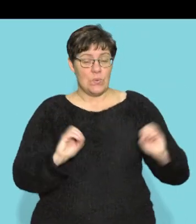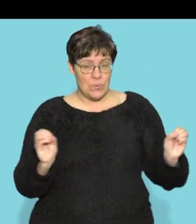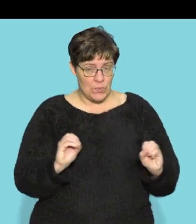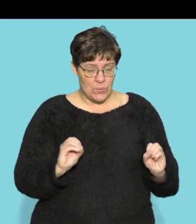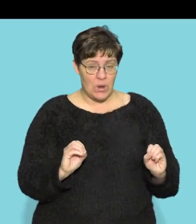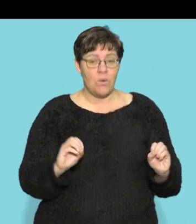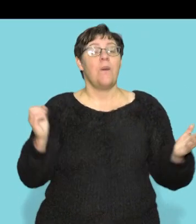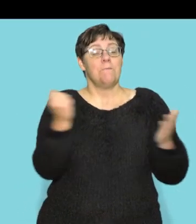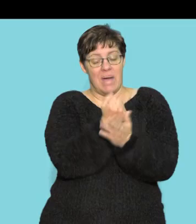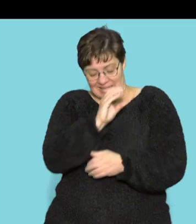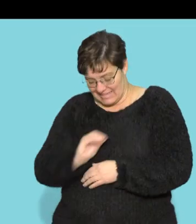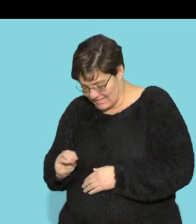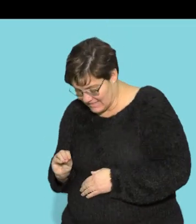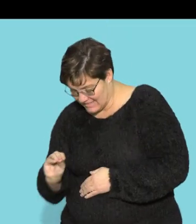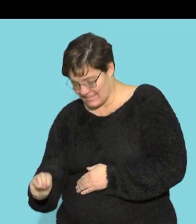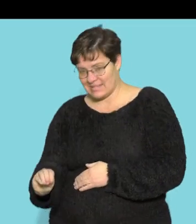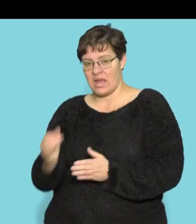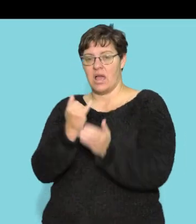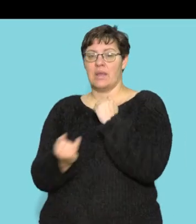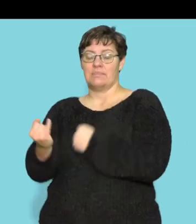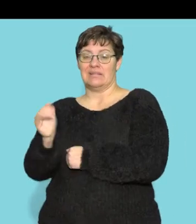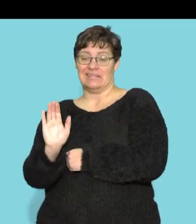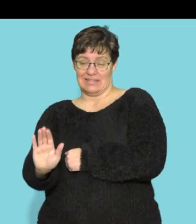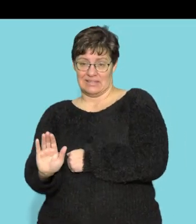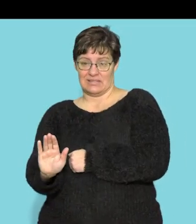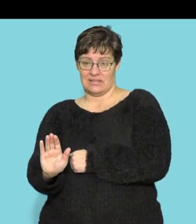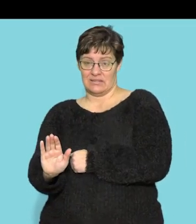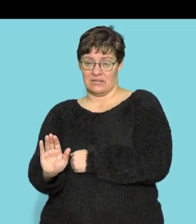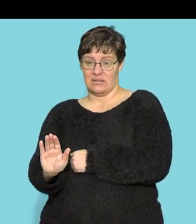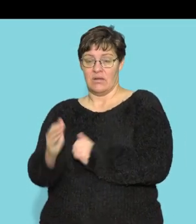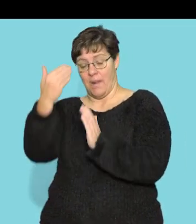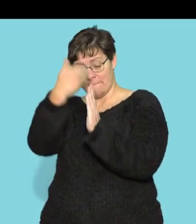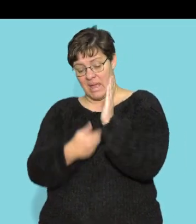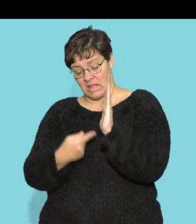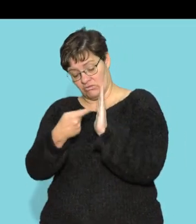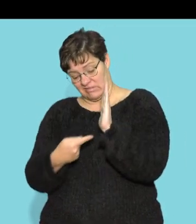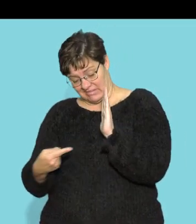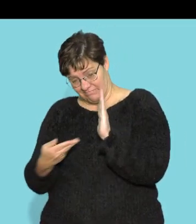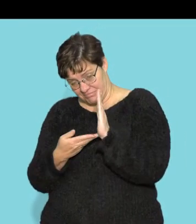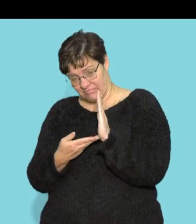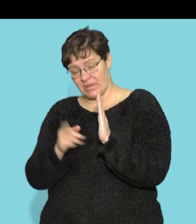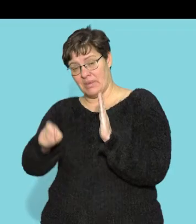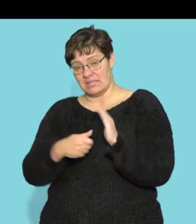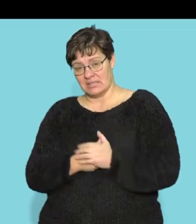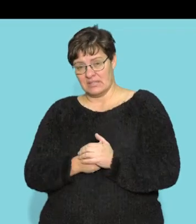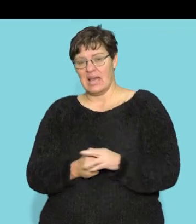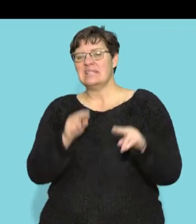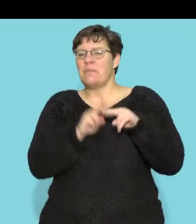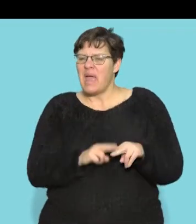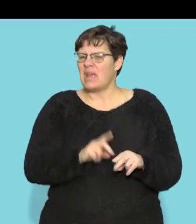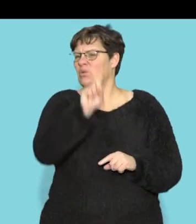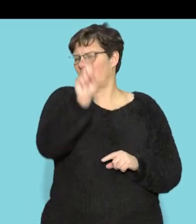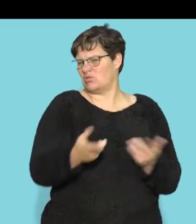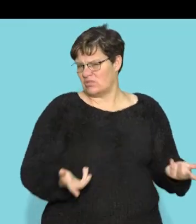has to appear as a standalone item on the face of the balance sheet, right? So depending on the